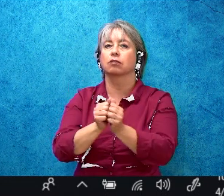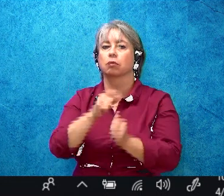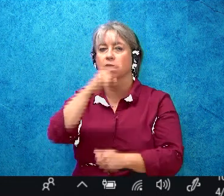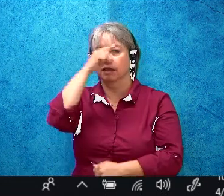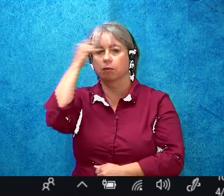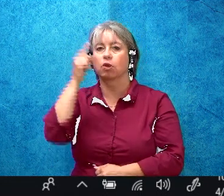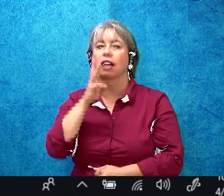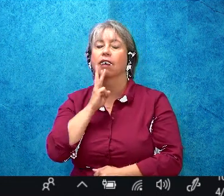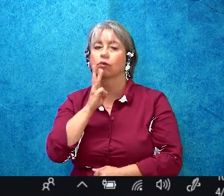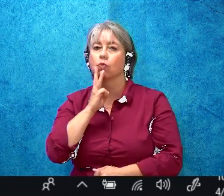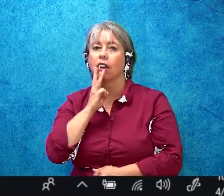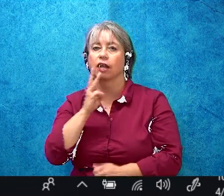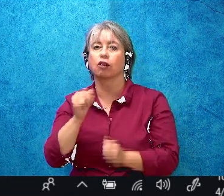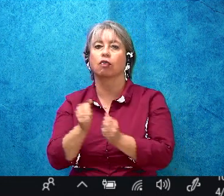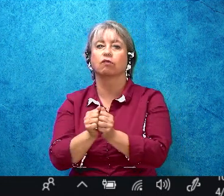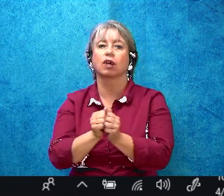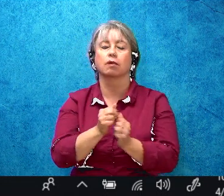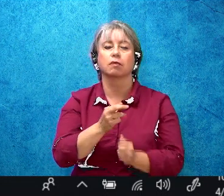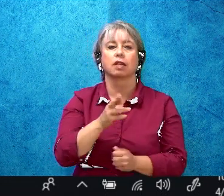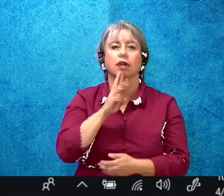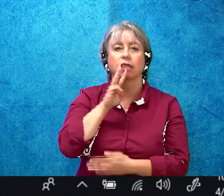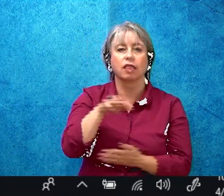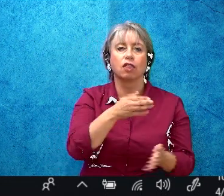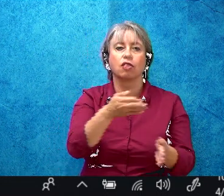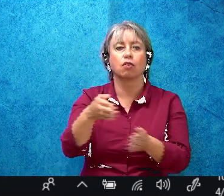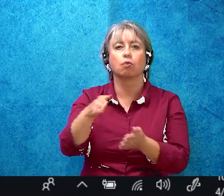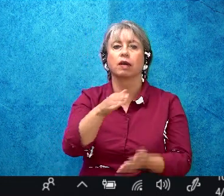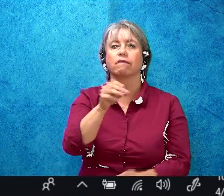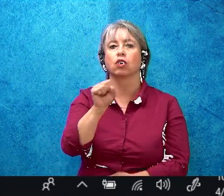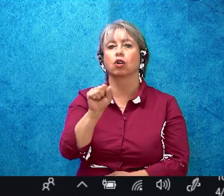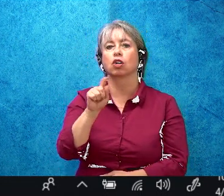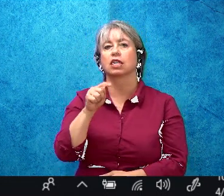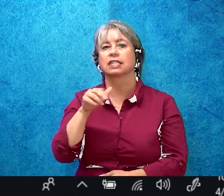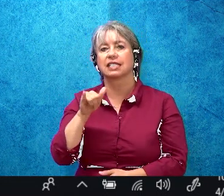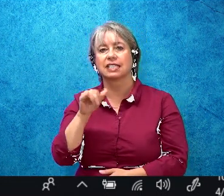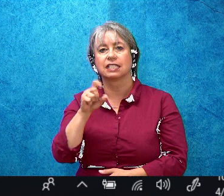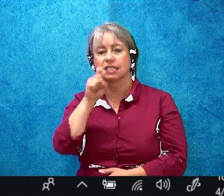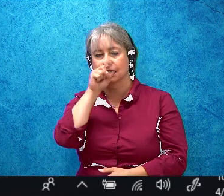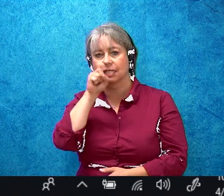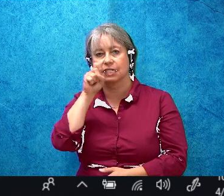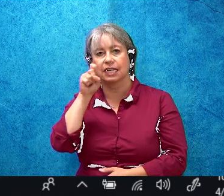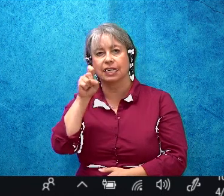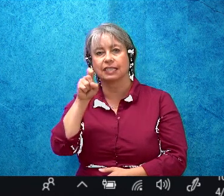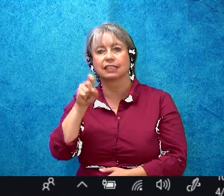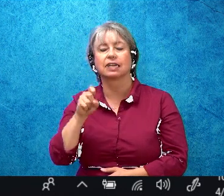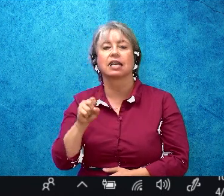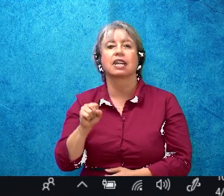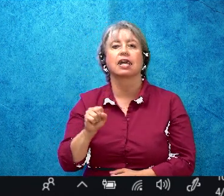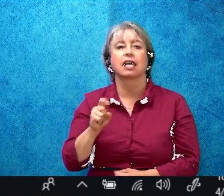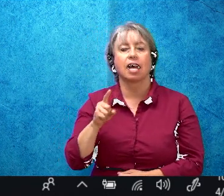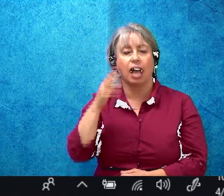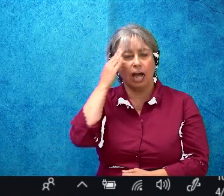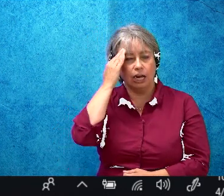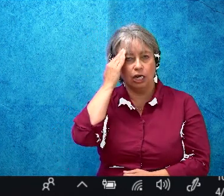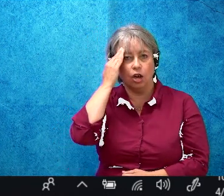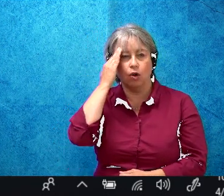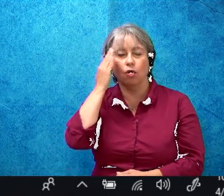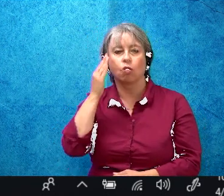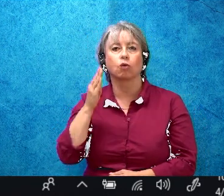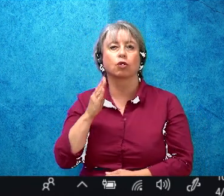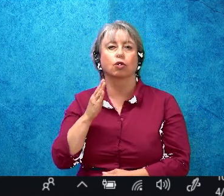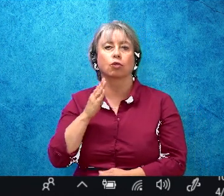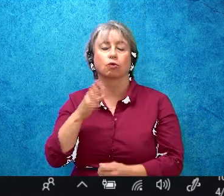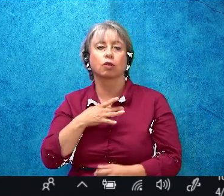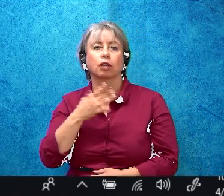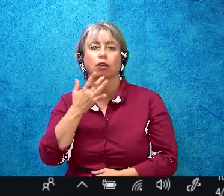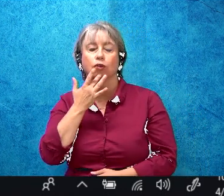the river Styx. Now, I know some of you are Greek mythology buffs out there, and I know some of you have watched that Clash of the Titans